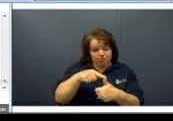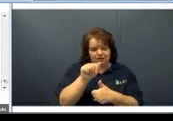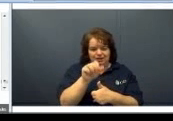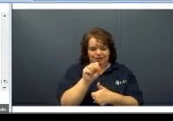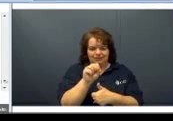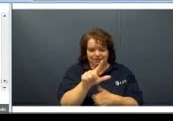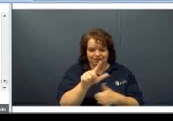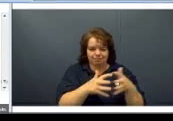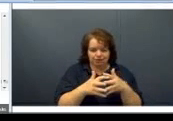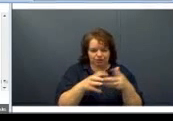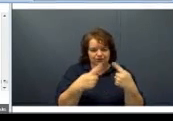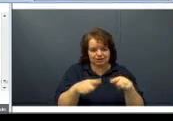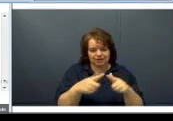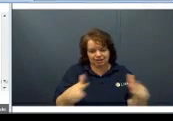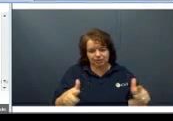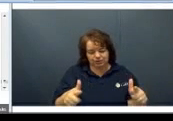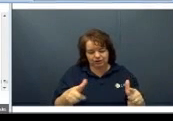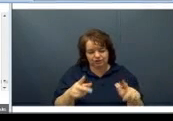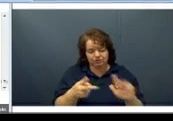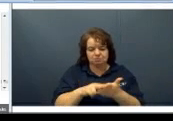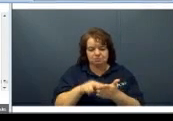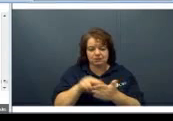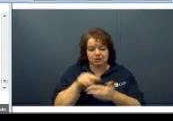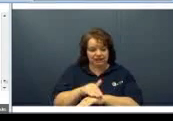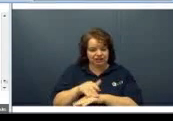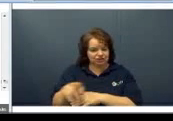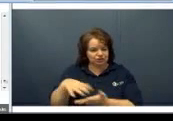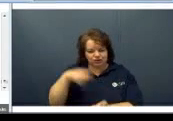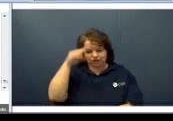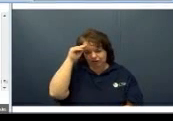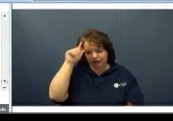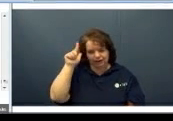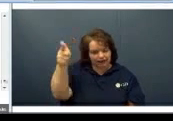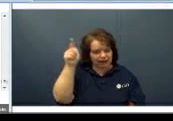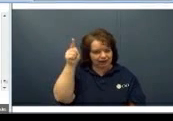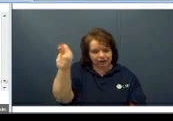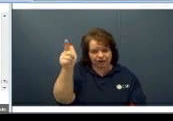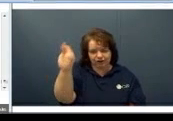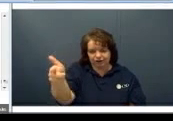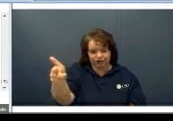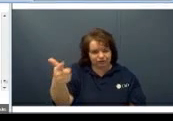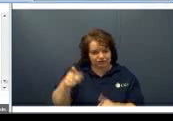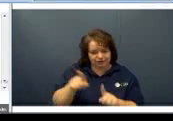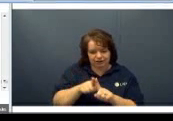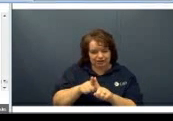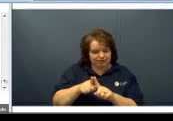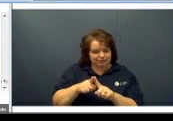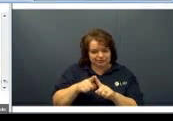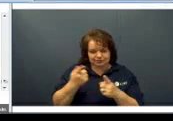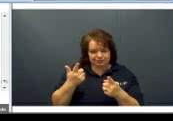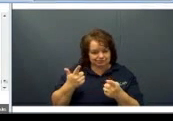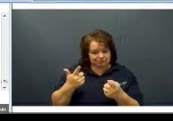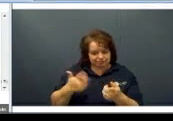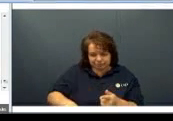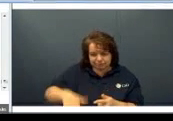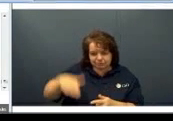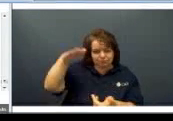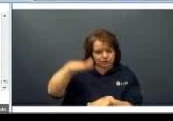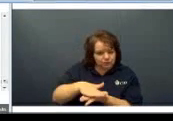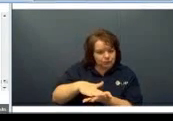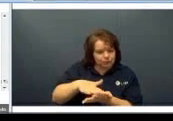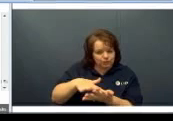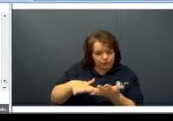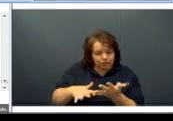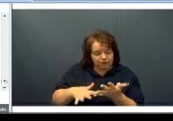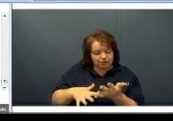Their primary language is American Sign Language. And so English is something they've learned later